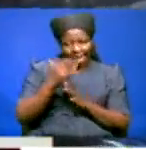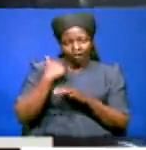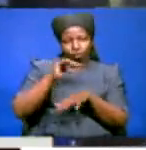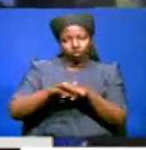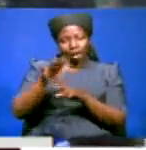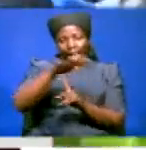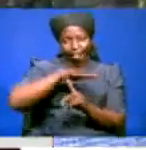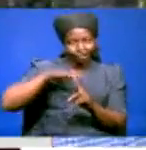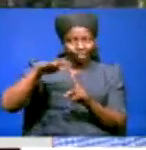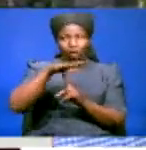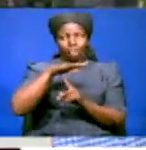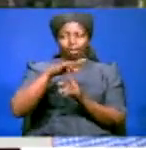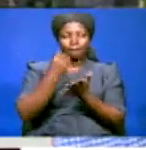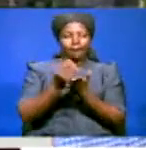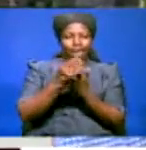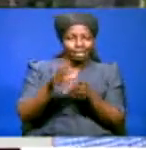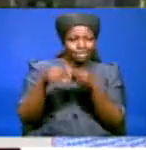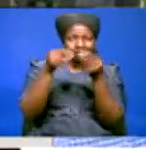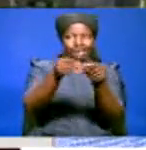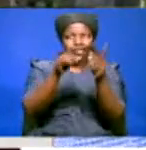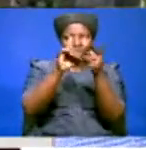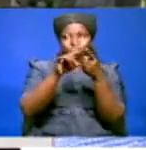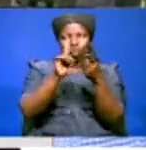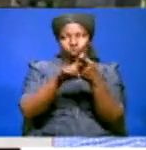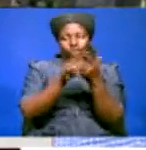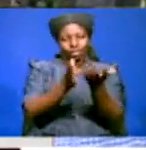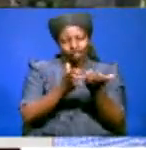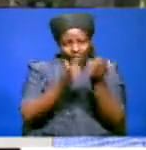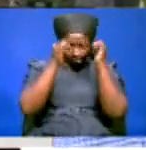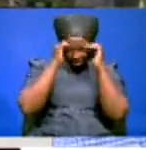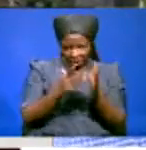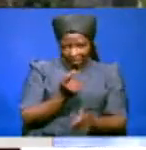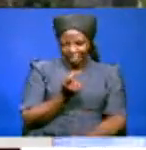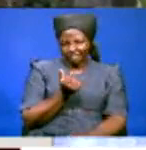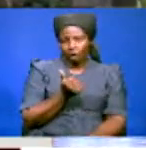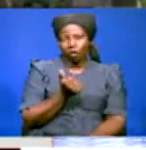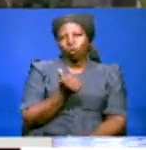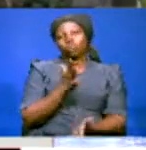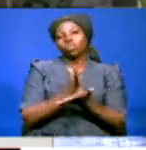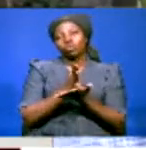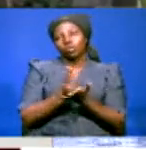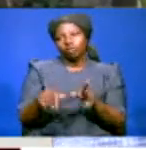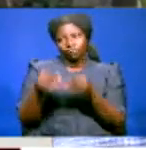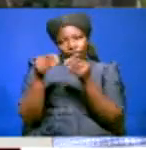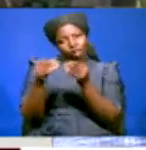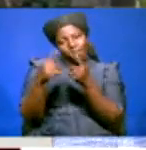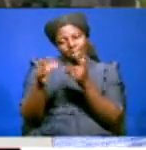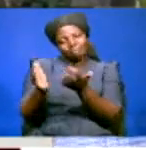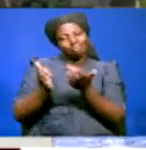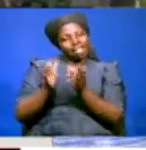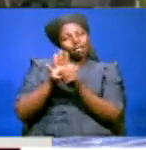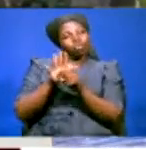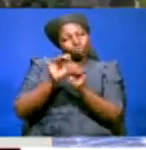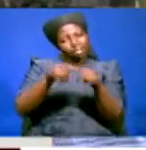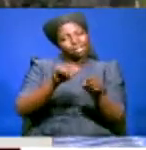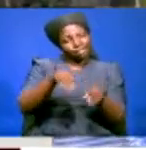being described as miaga. Hata ukitolewa huwa hautoshi kwa sababu mahitaji ni mengi. Unaweza tu kutoa 1,500 kwa kila